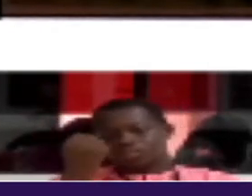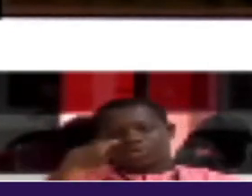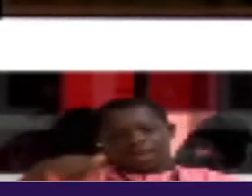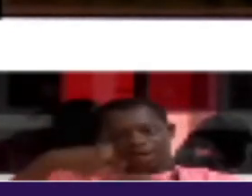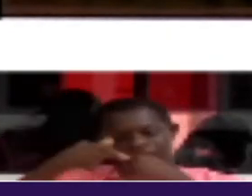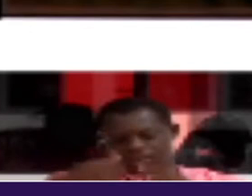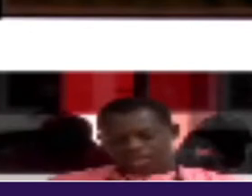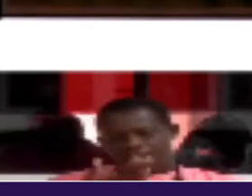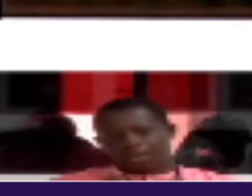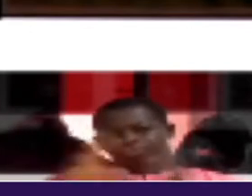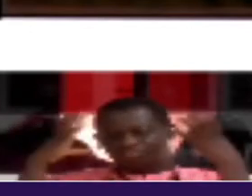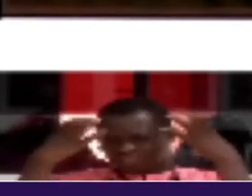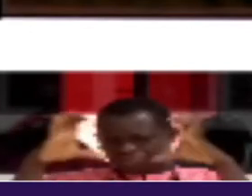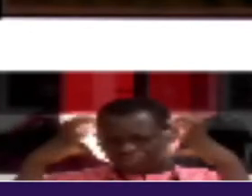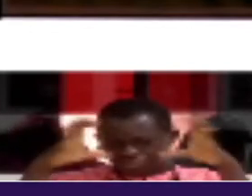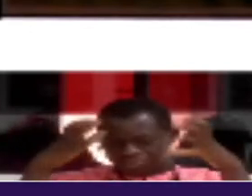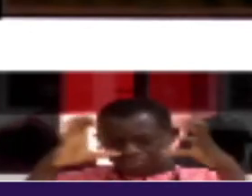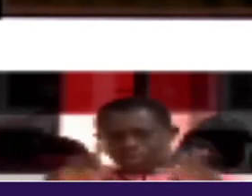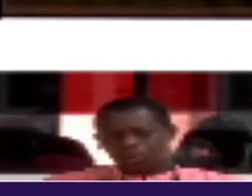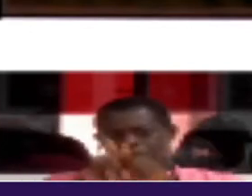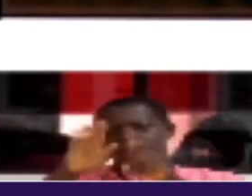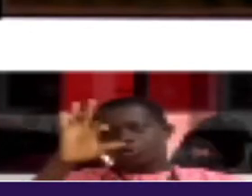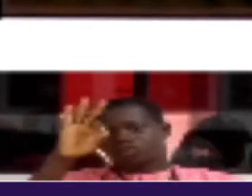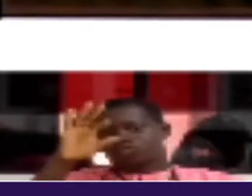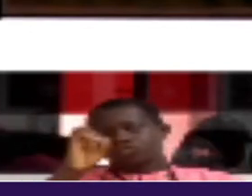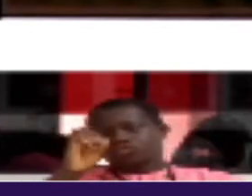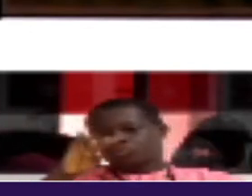problem with Tumbul, because by that time,